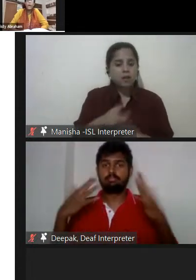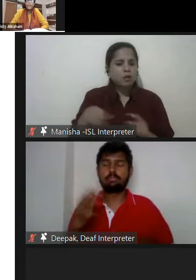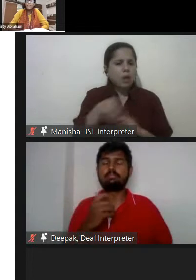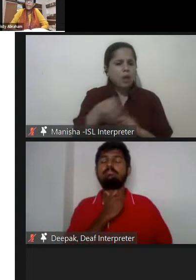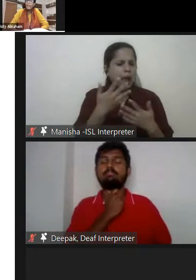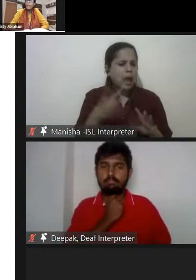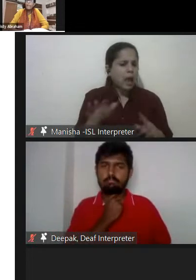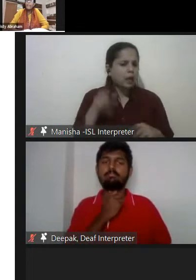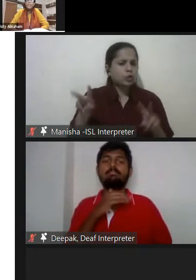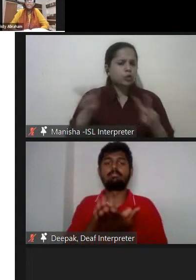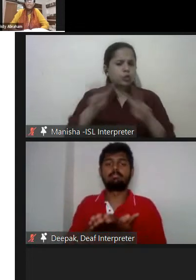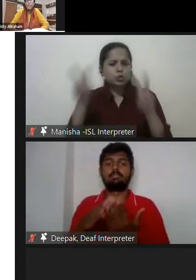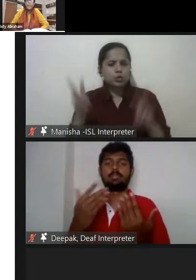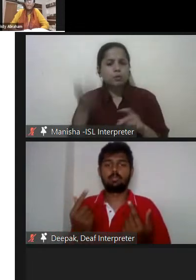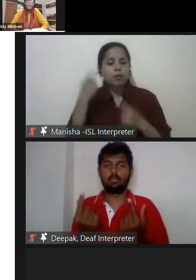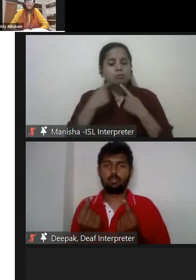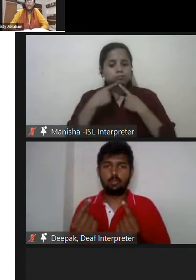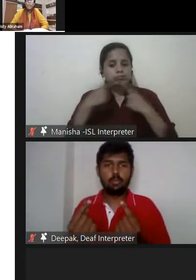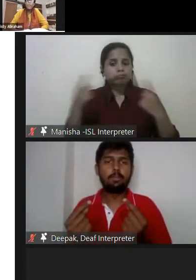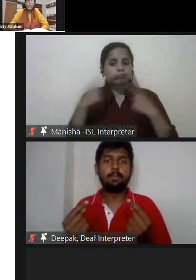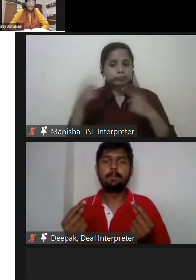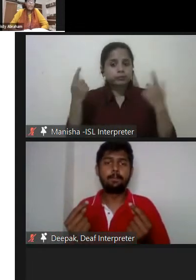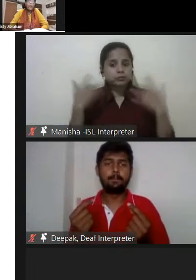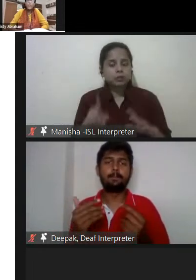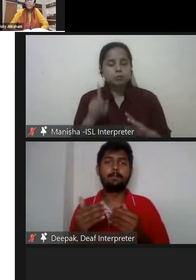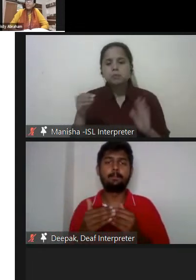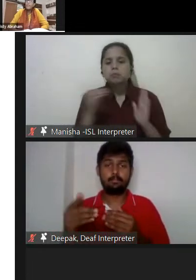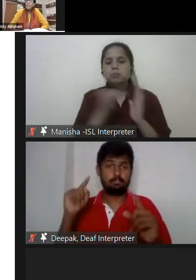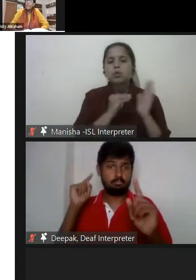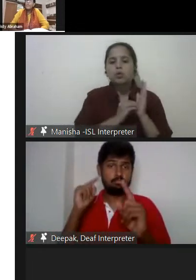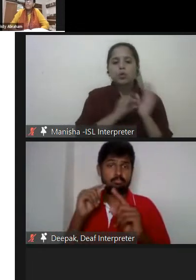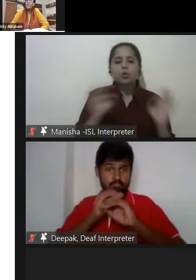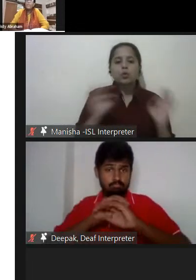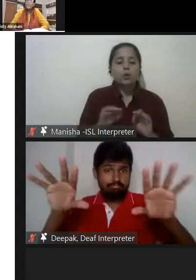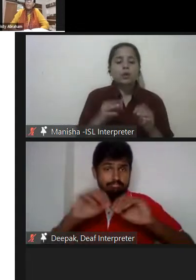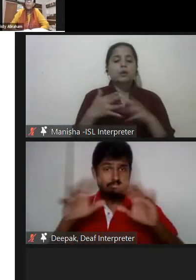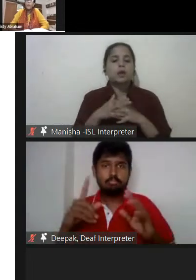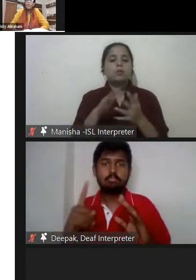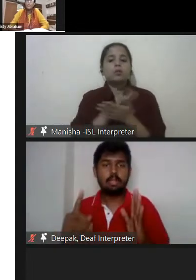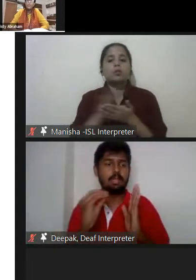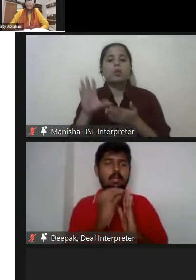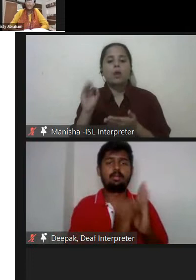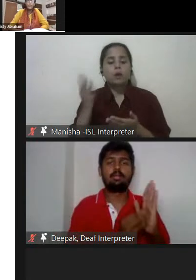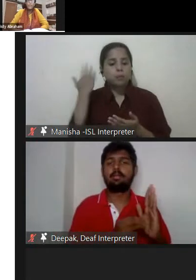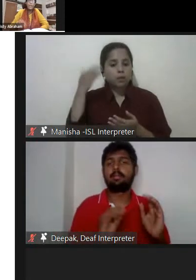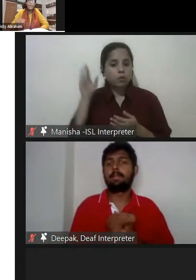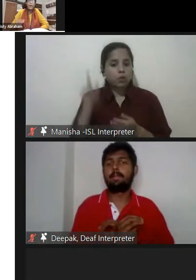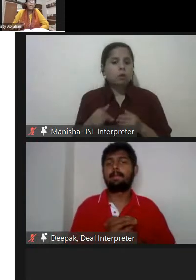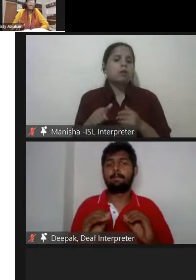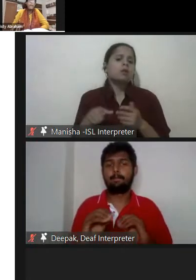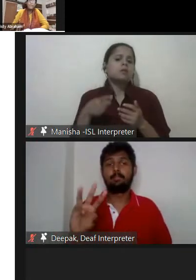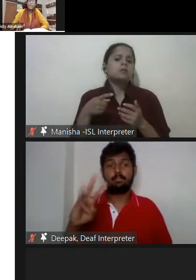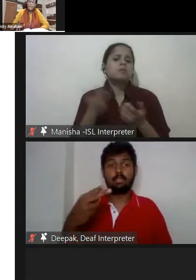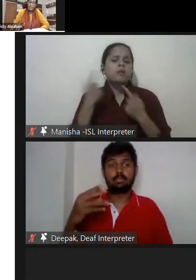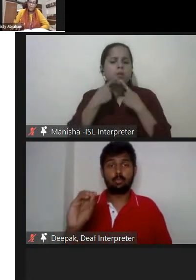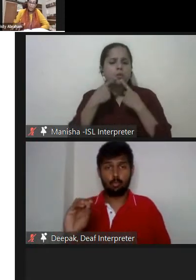or AASTHA declarations, but the WHO resolution 58.23 on